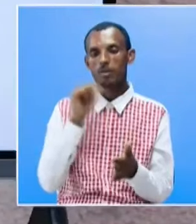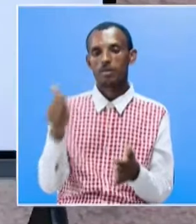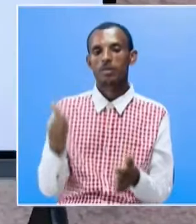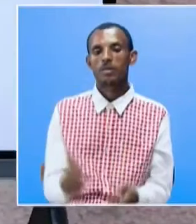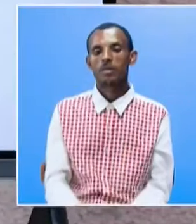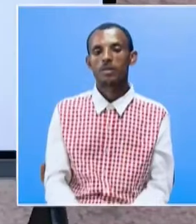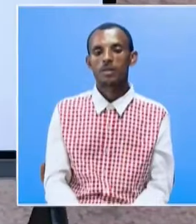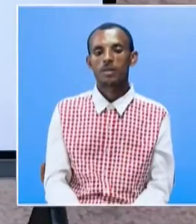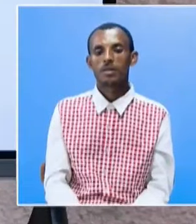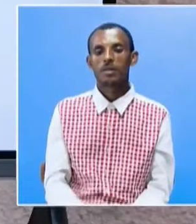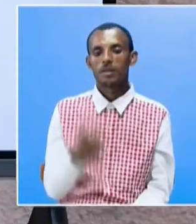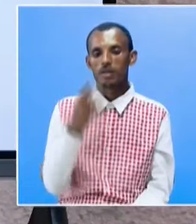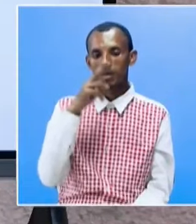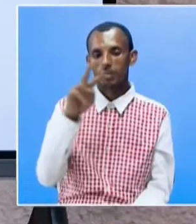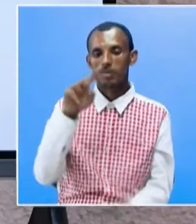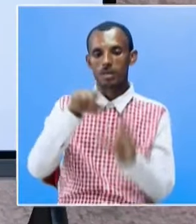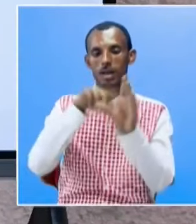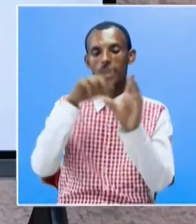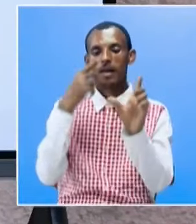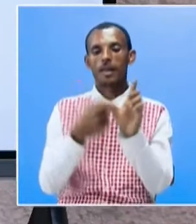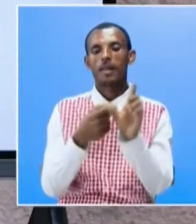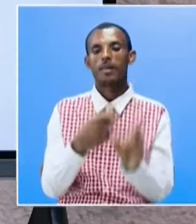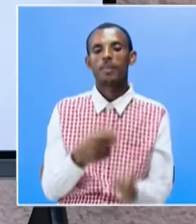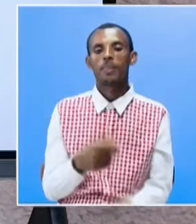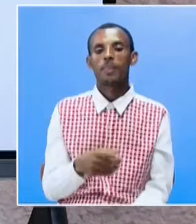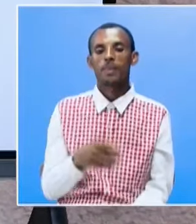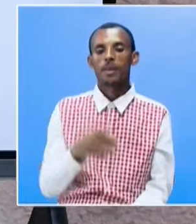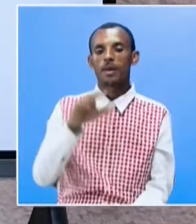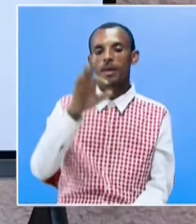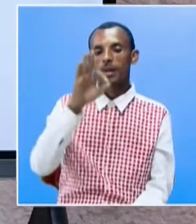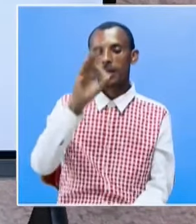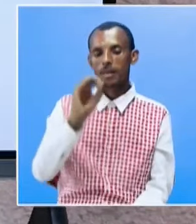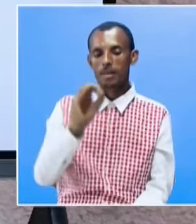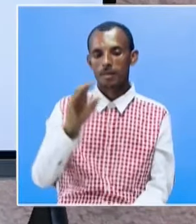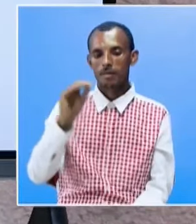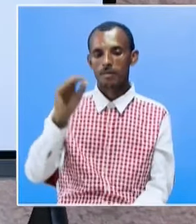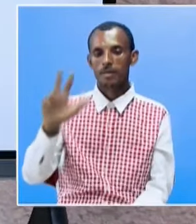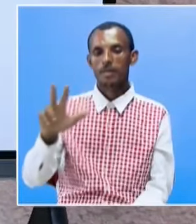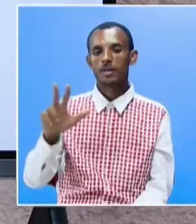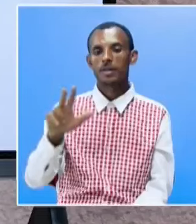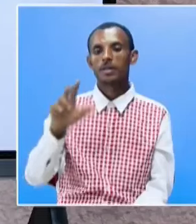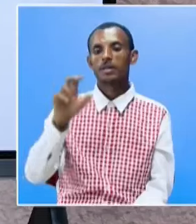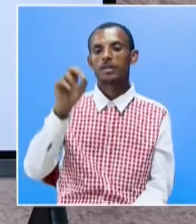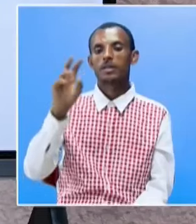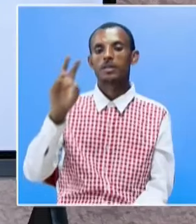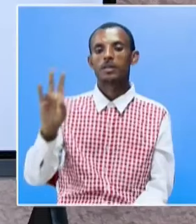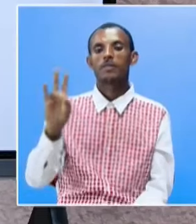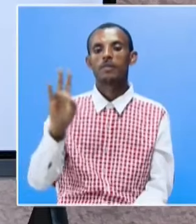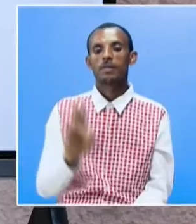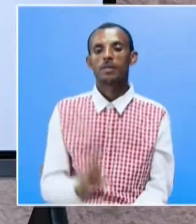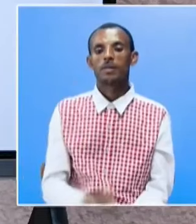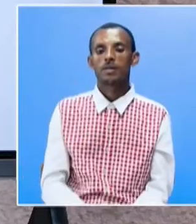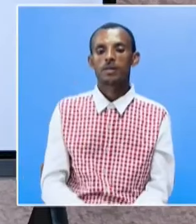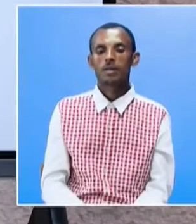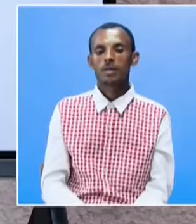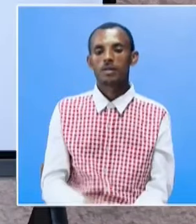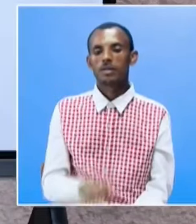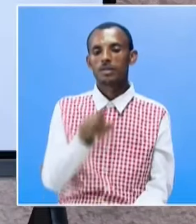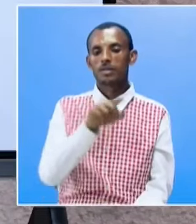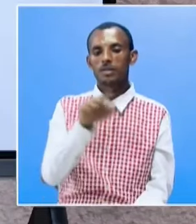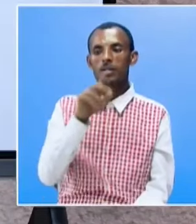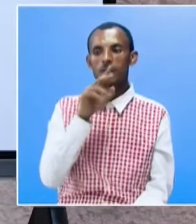And look the angles, 90, 53, 37, 90, 53, 37.